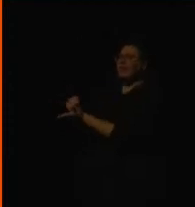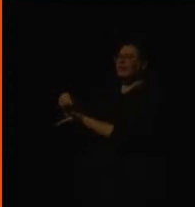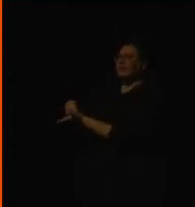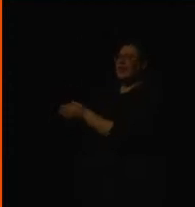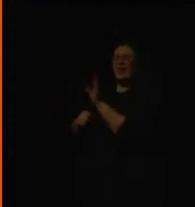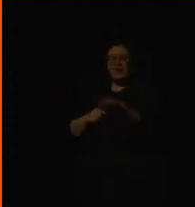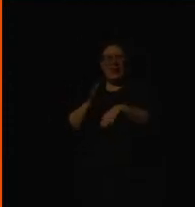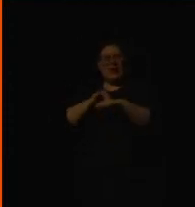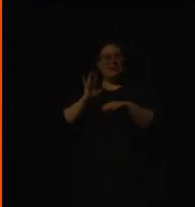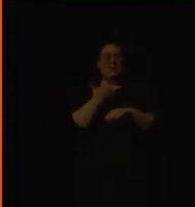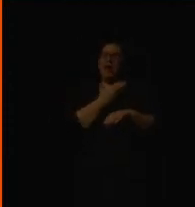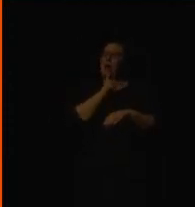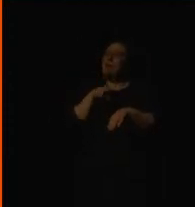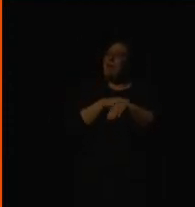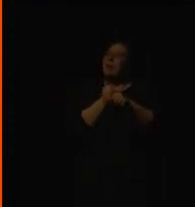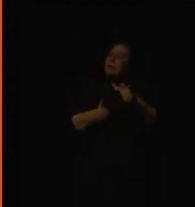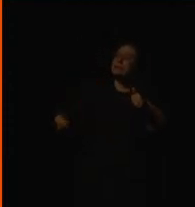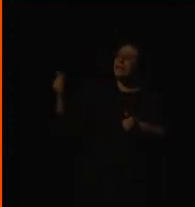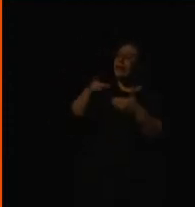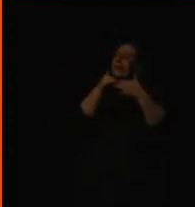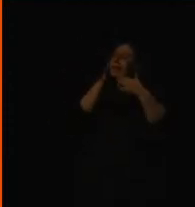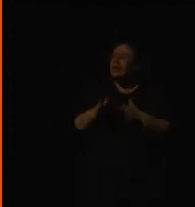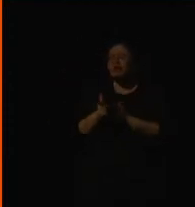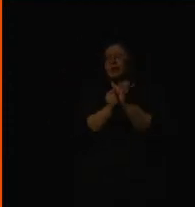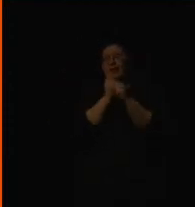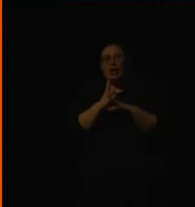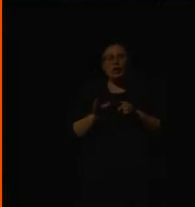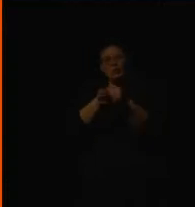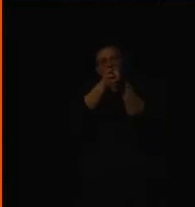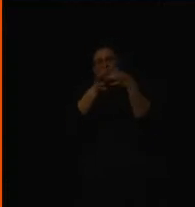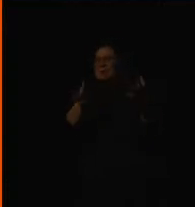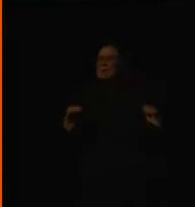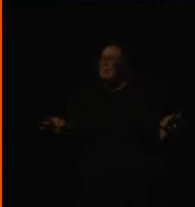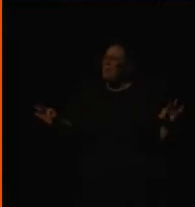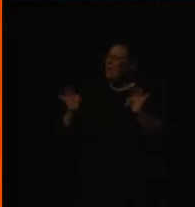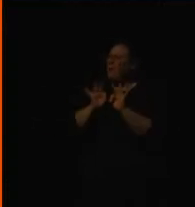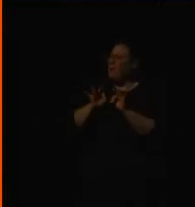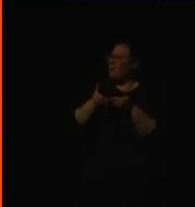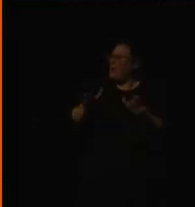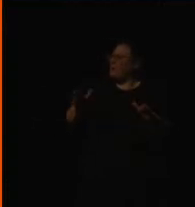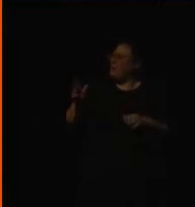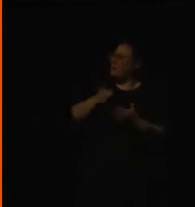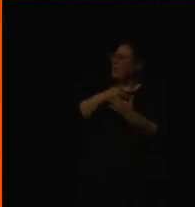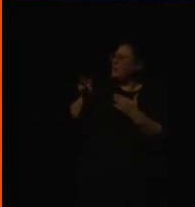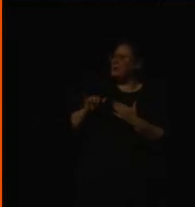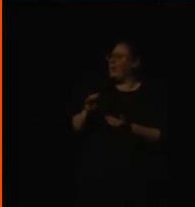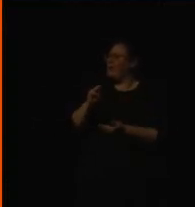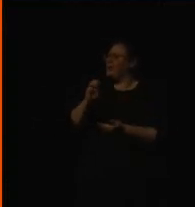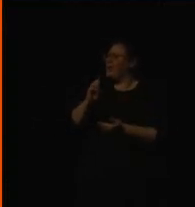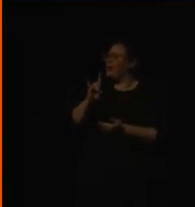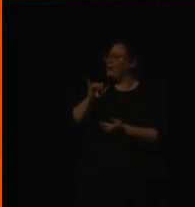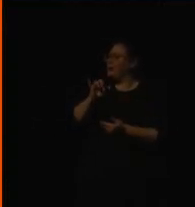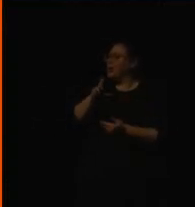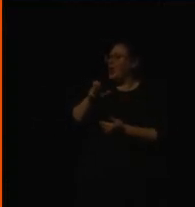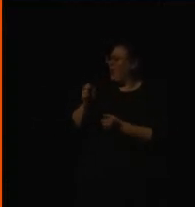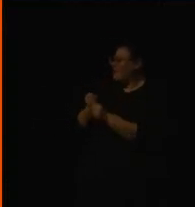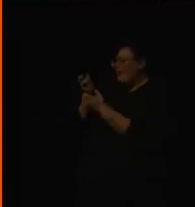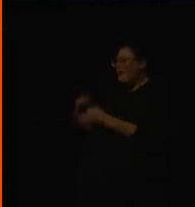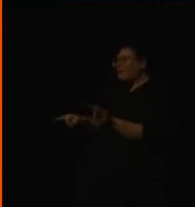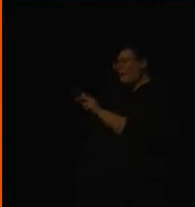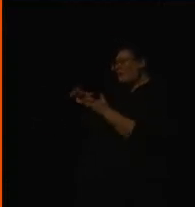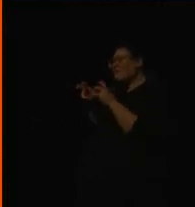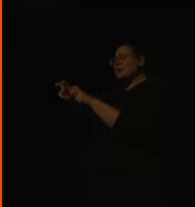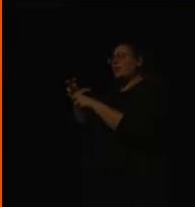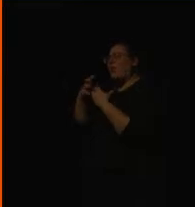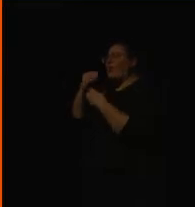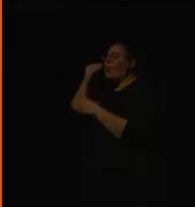nation's leaders and lawmakers to strengthen and expand vital public programs like Medicare, and to make critical investments in home care for